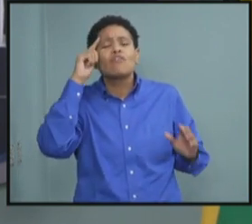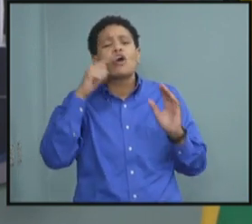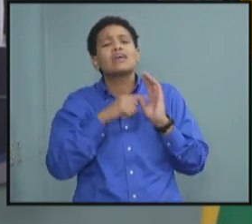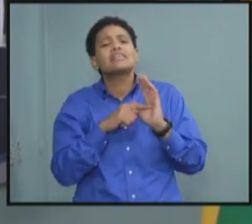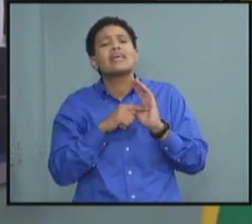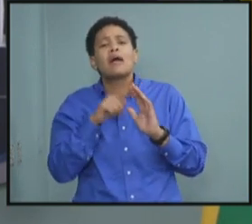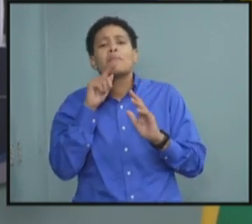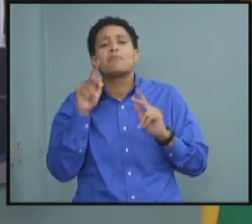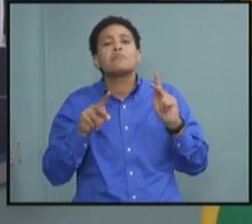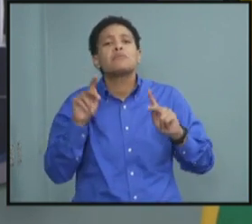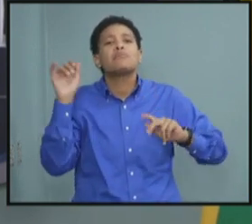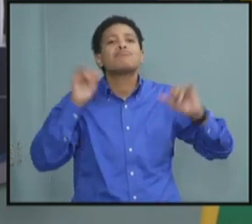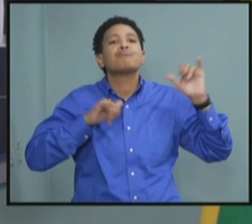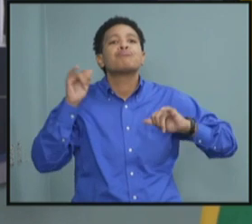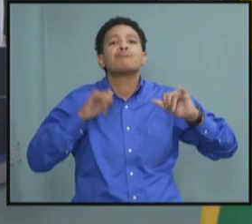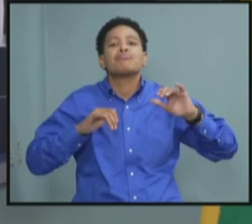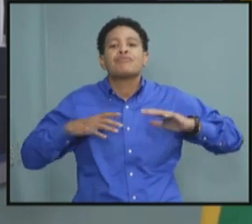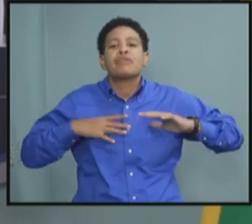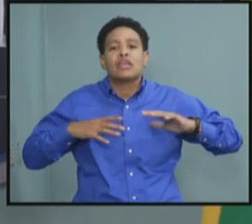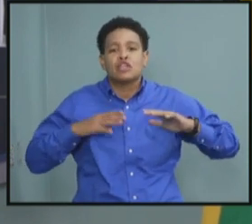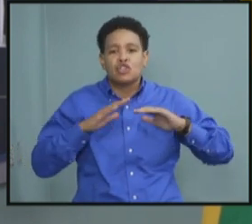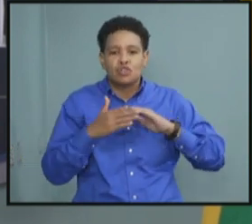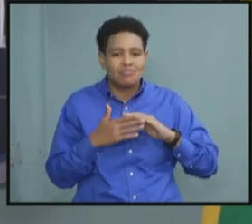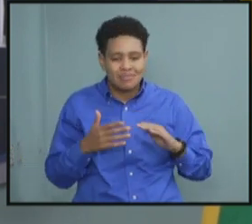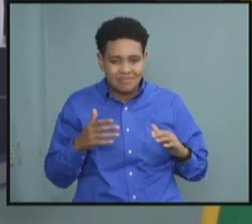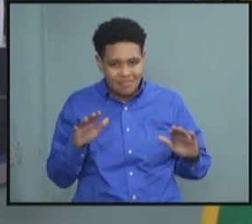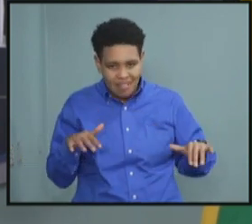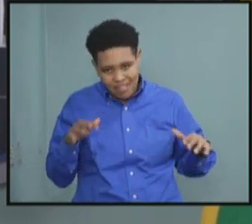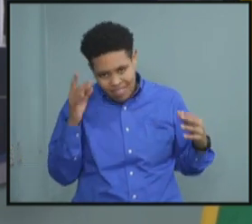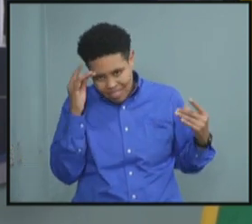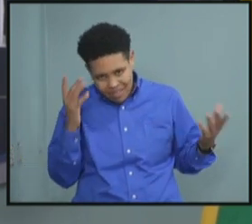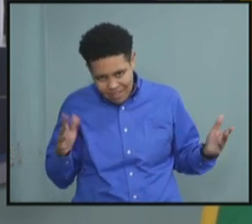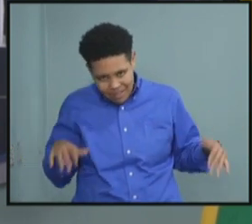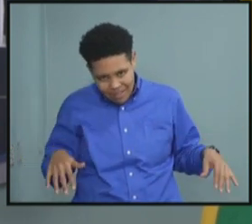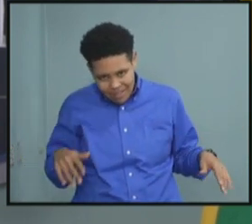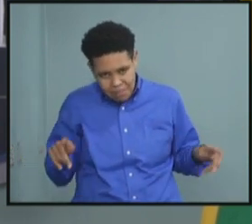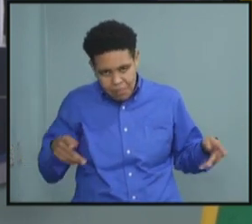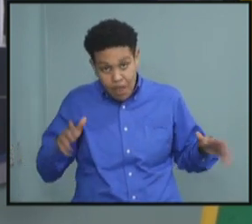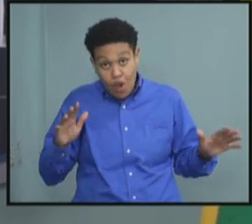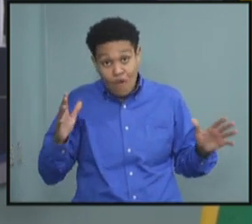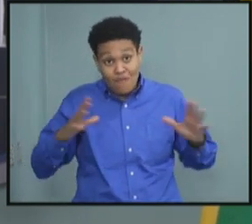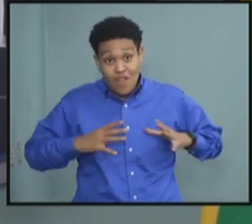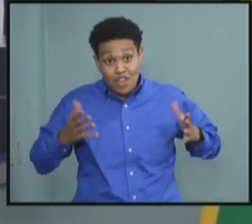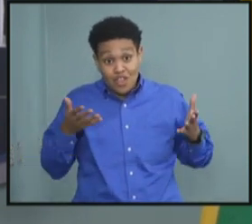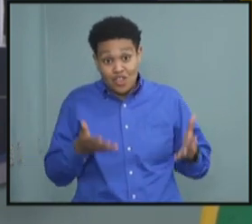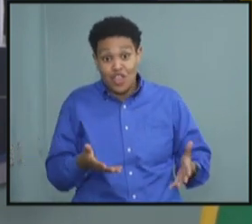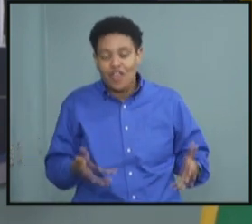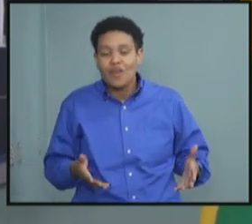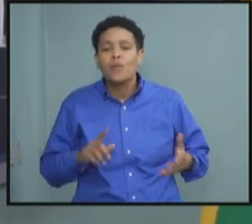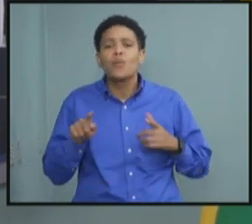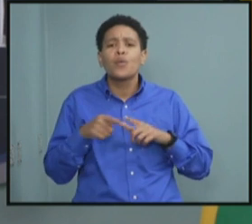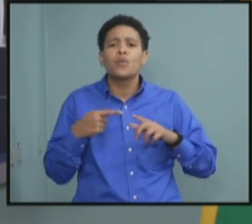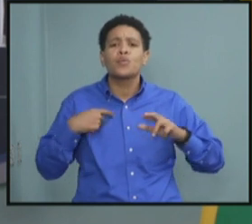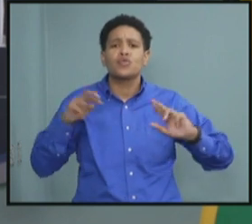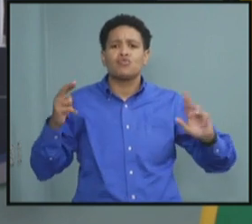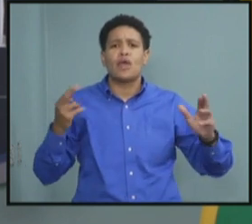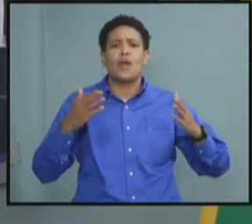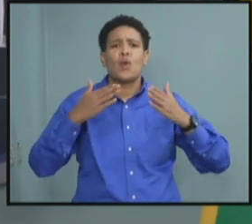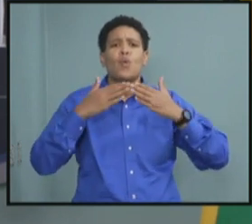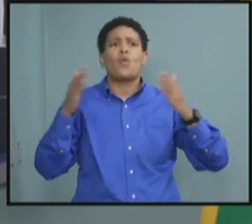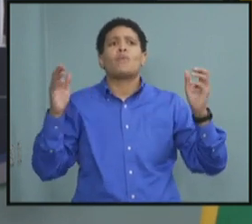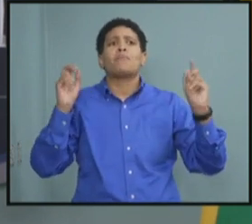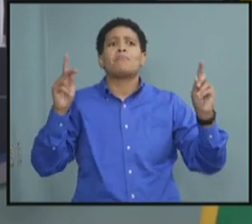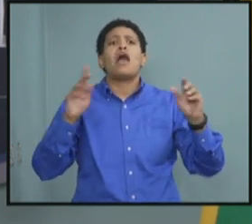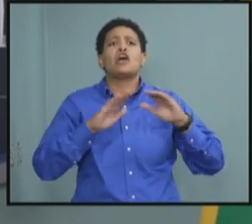example, tourists coming to the island. When we are in a position to reopen